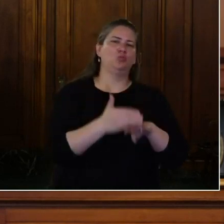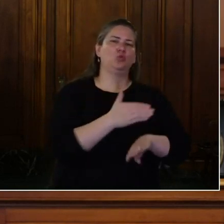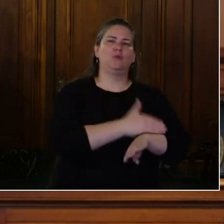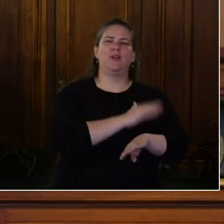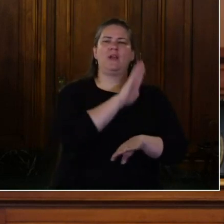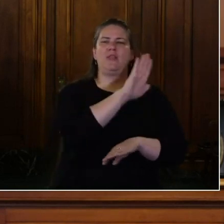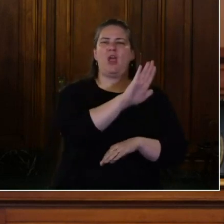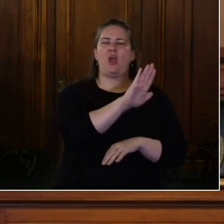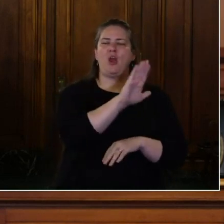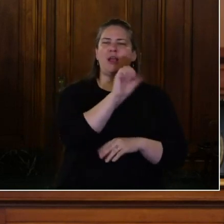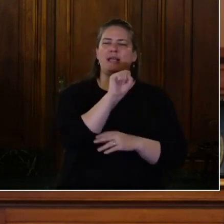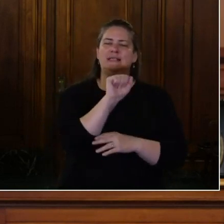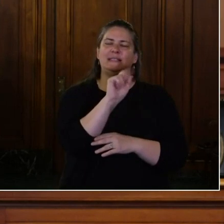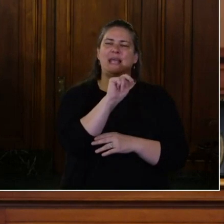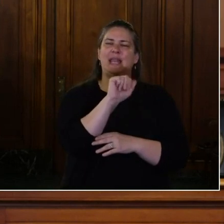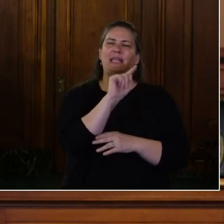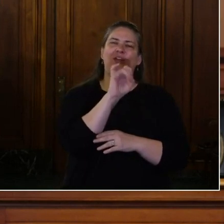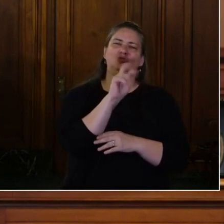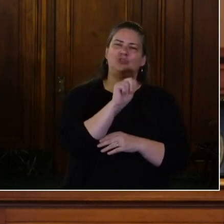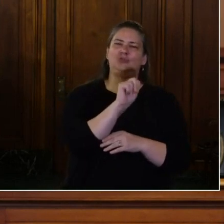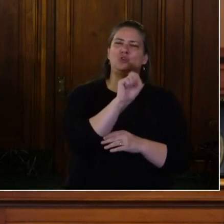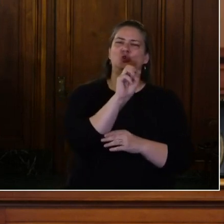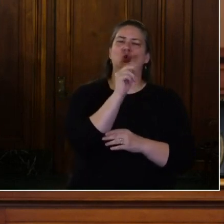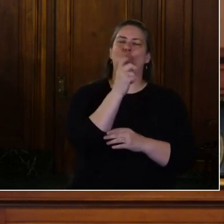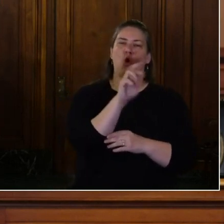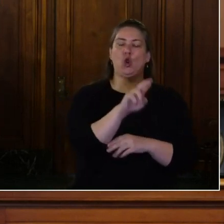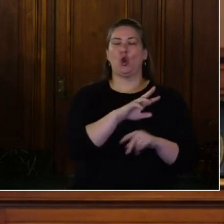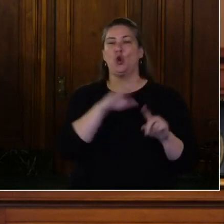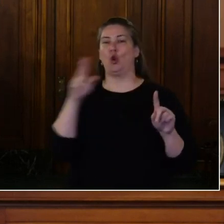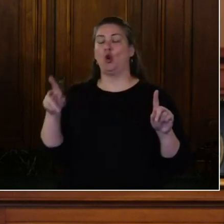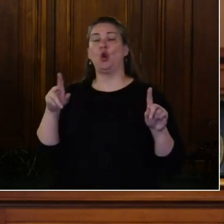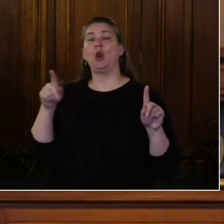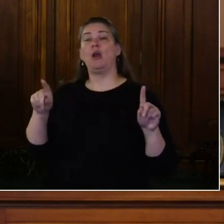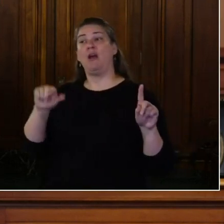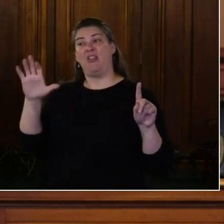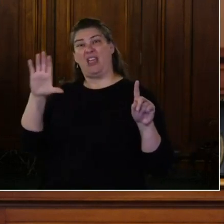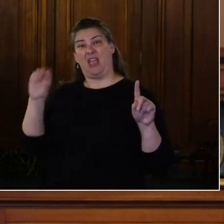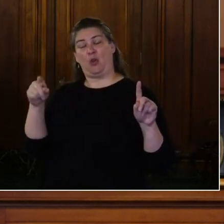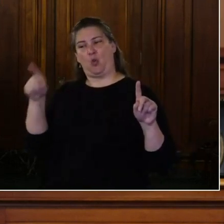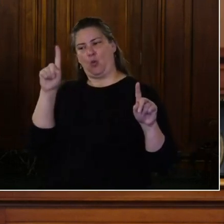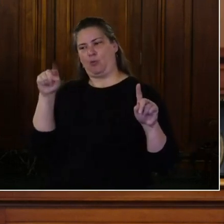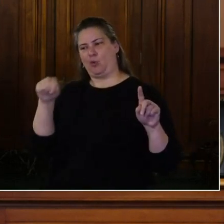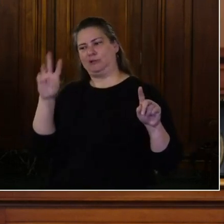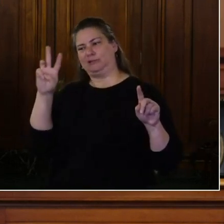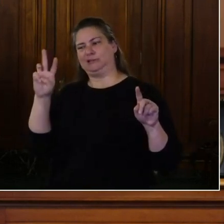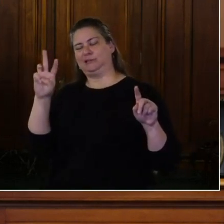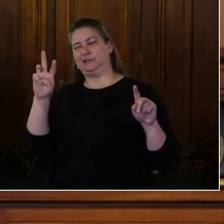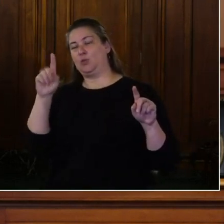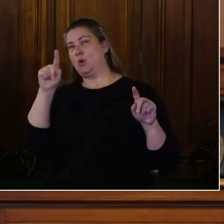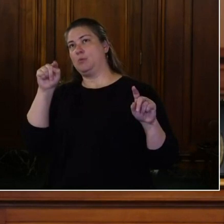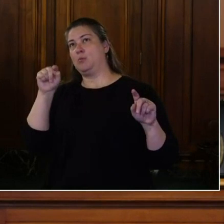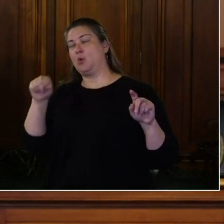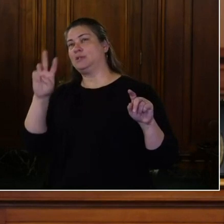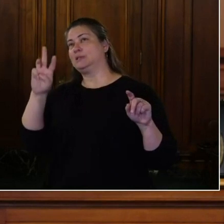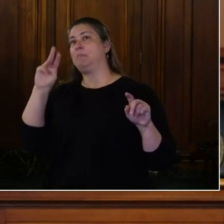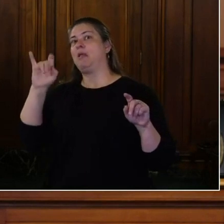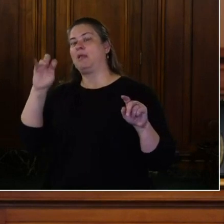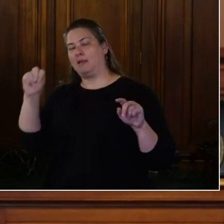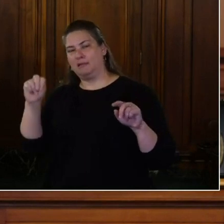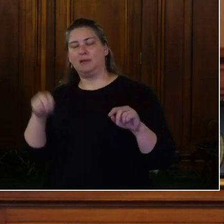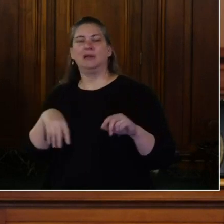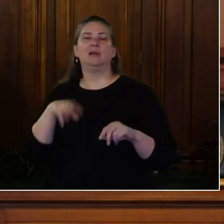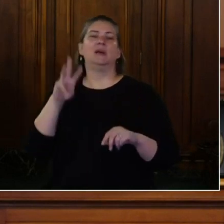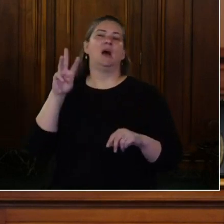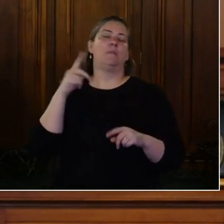system. Perry County is going to get $1.169 million in conjunction with another